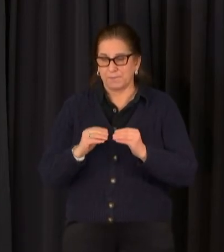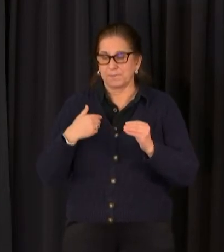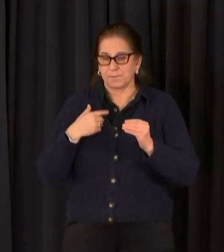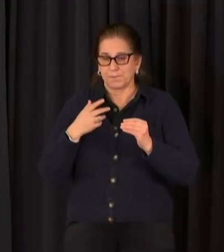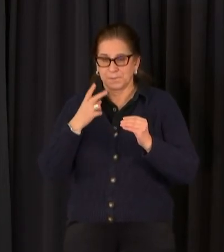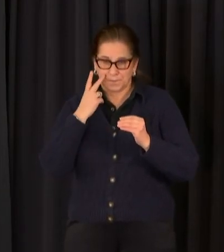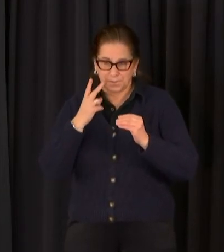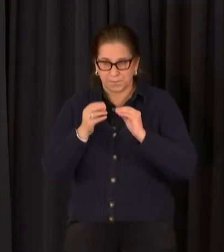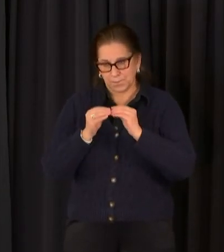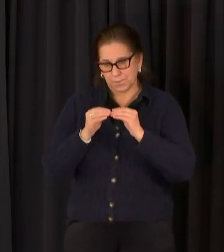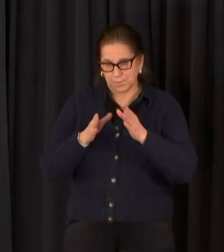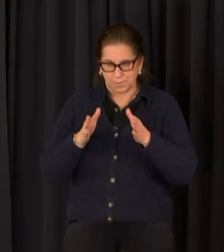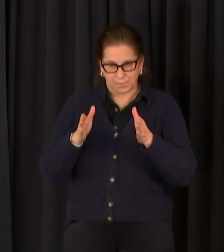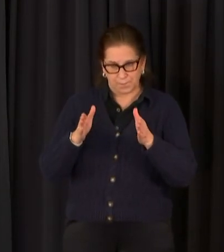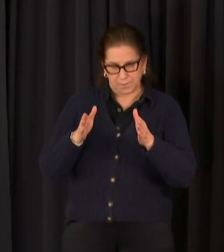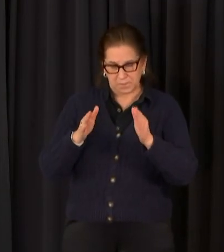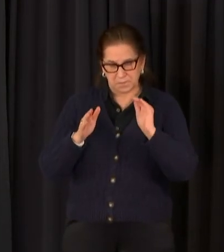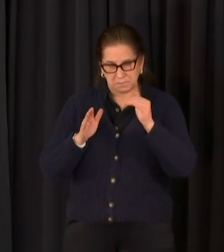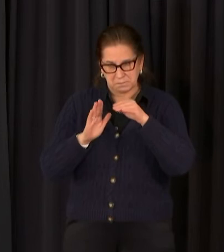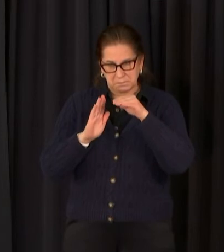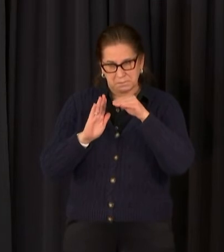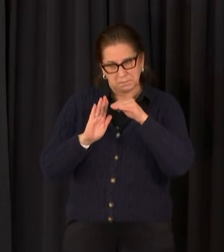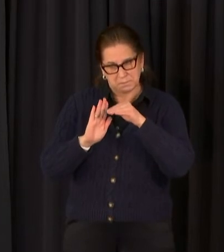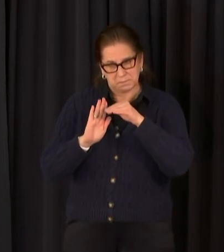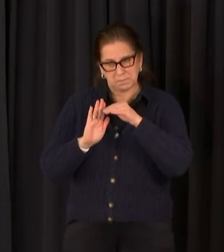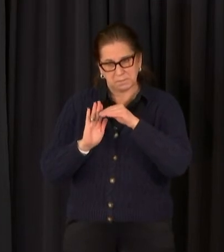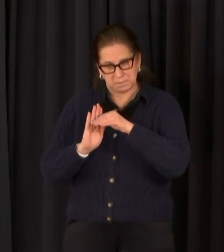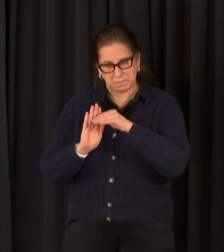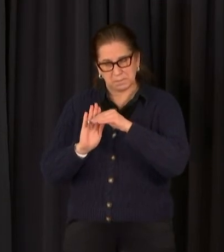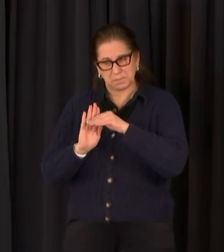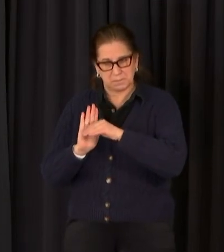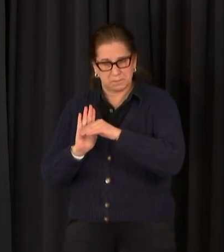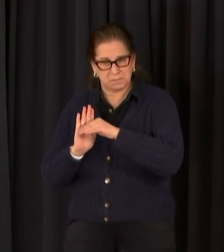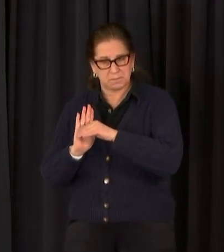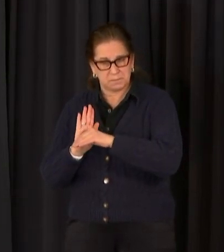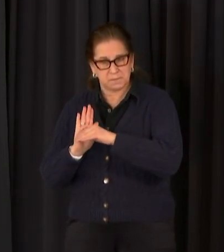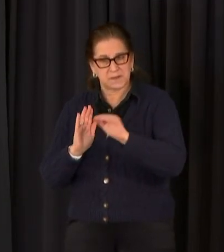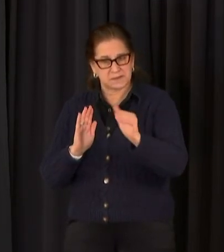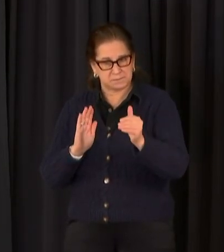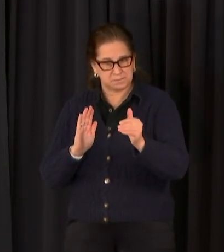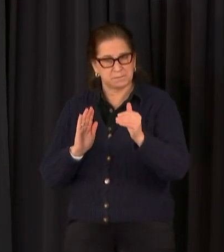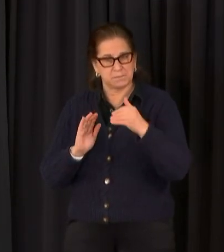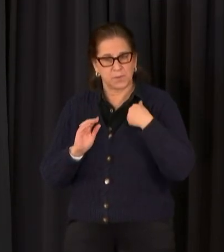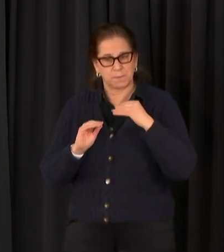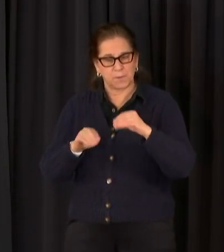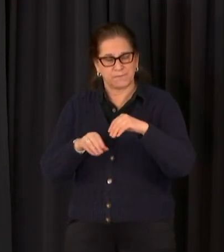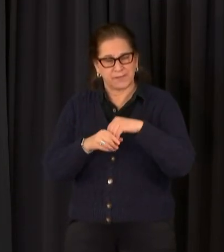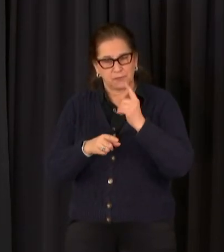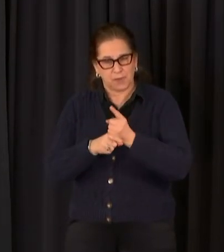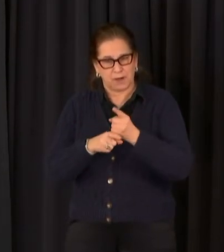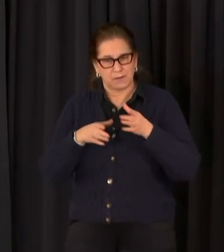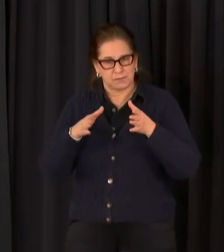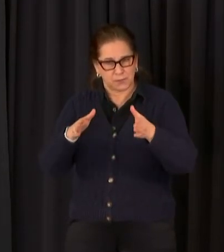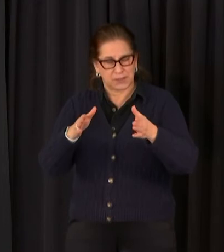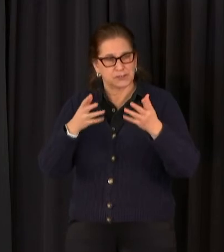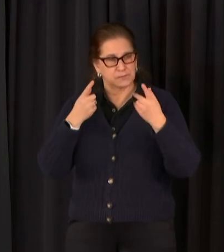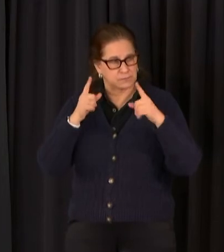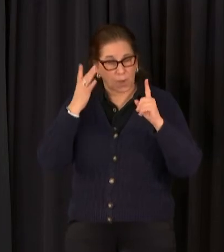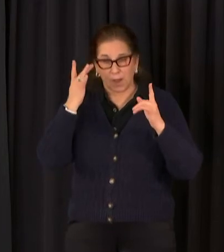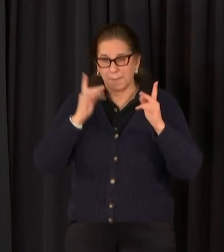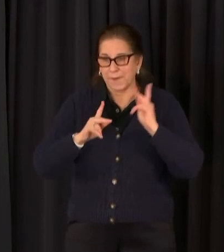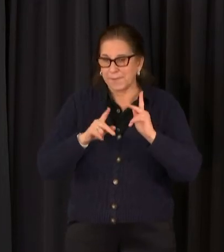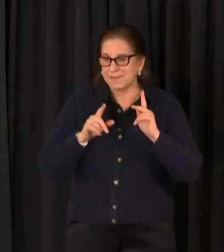We're optimistic that we can continue to see that as long as we have individuals in our community continue to